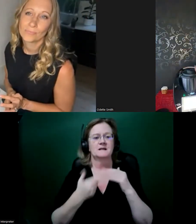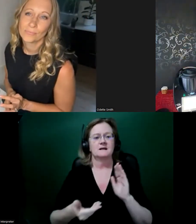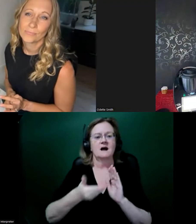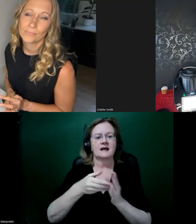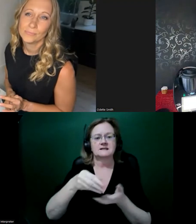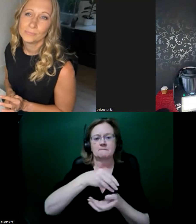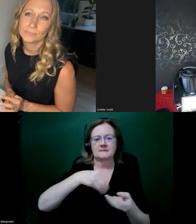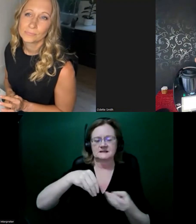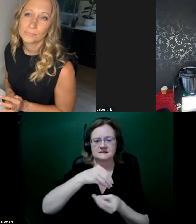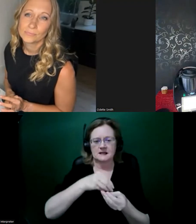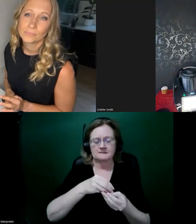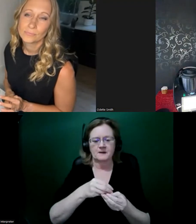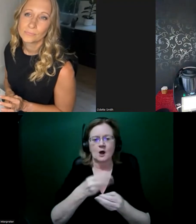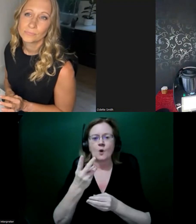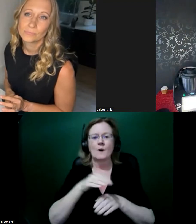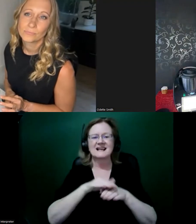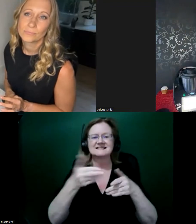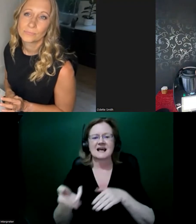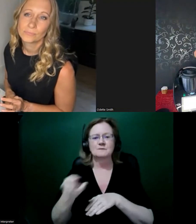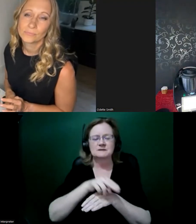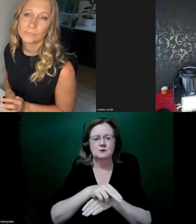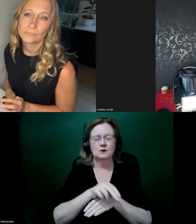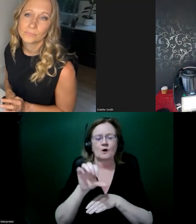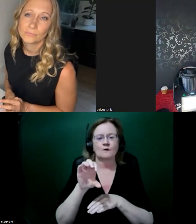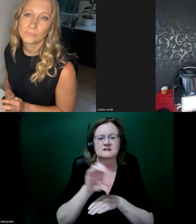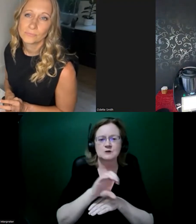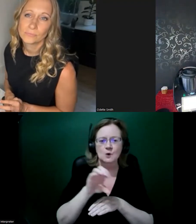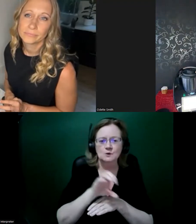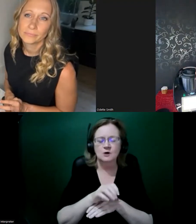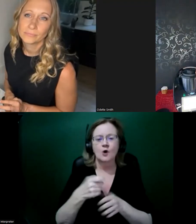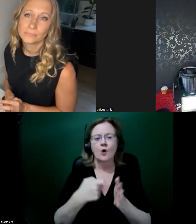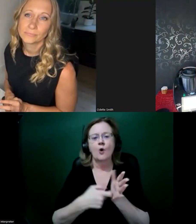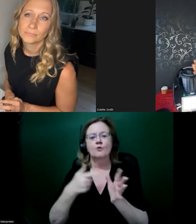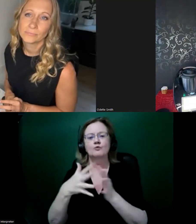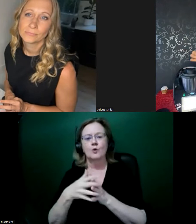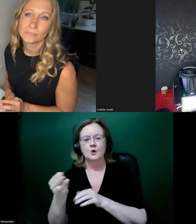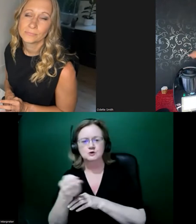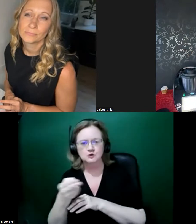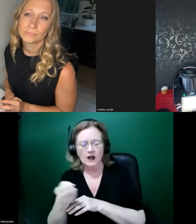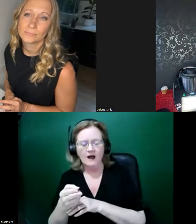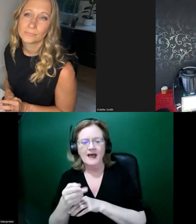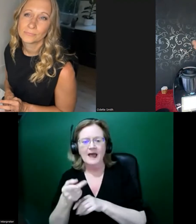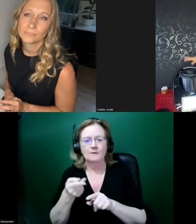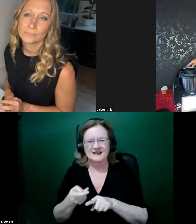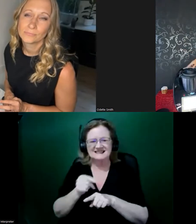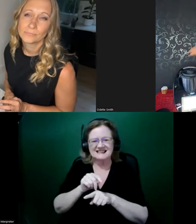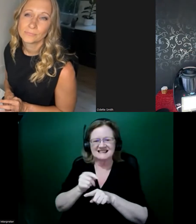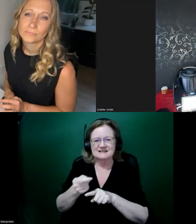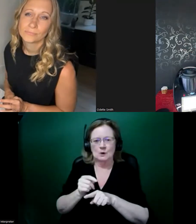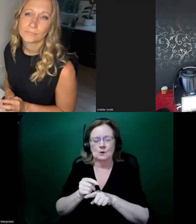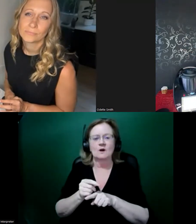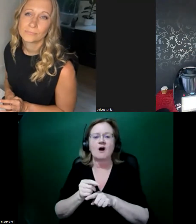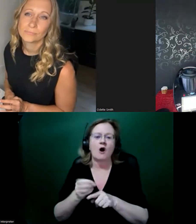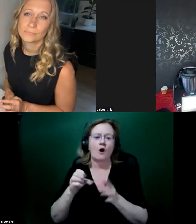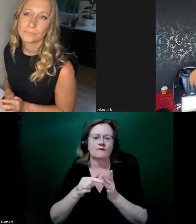a tablespoon of salt, a tablespoon of raw sugar, and a 1/4 teaspoon of cinnamon, because I thought that would go well with the cinnamon